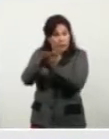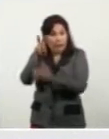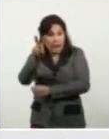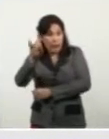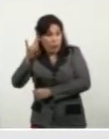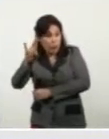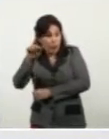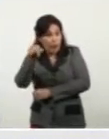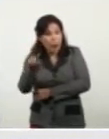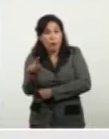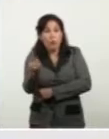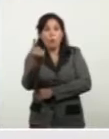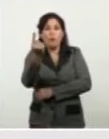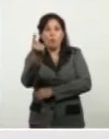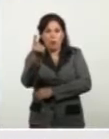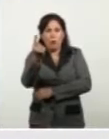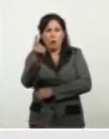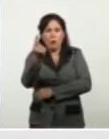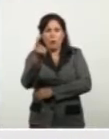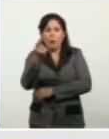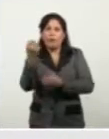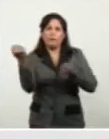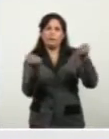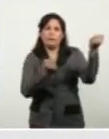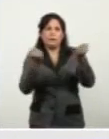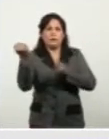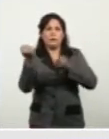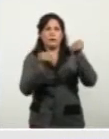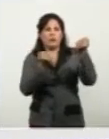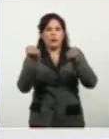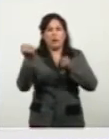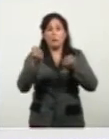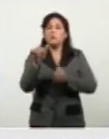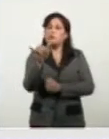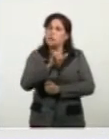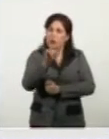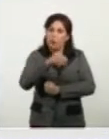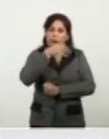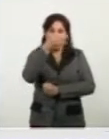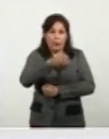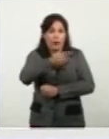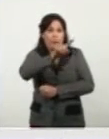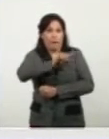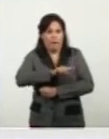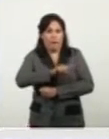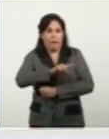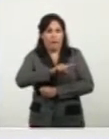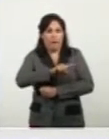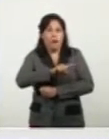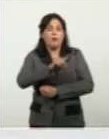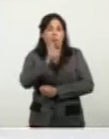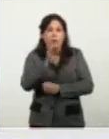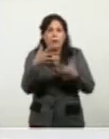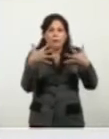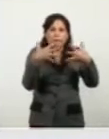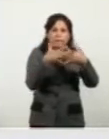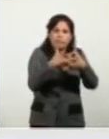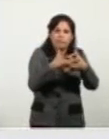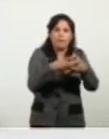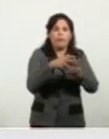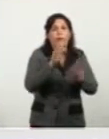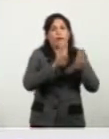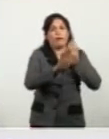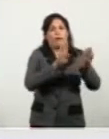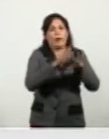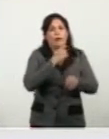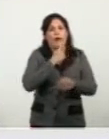primarily to one event, which resulted in the occurrence of the two others. And yesterday